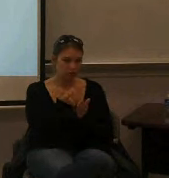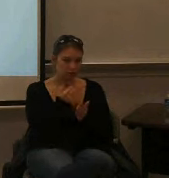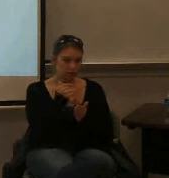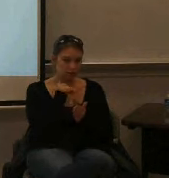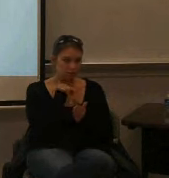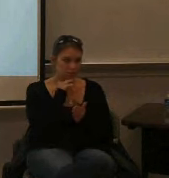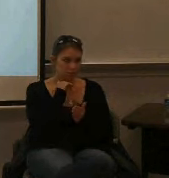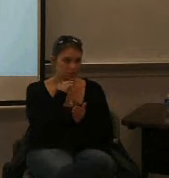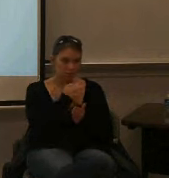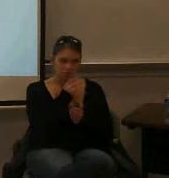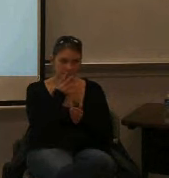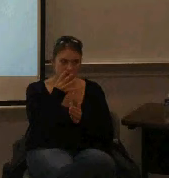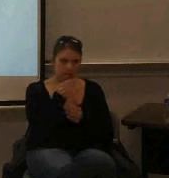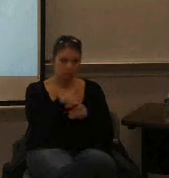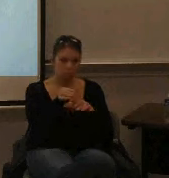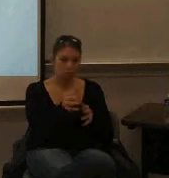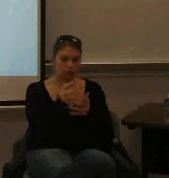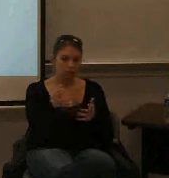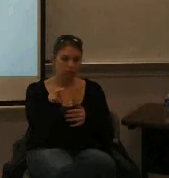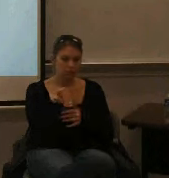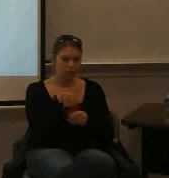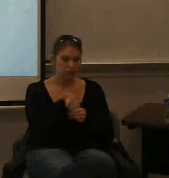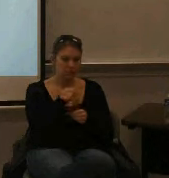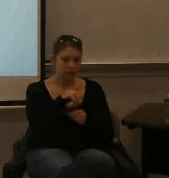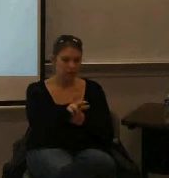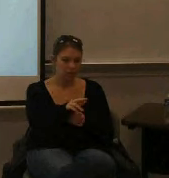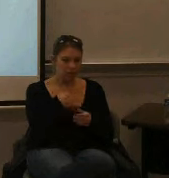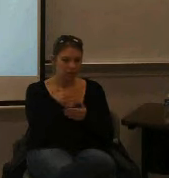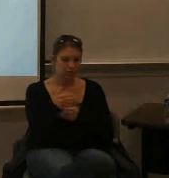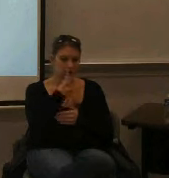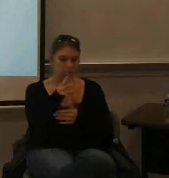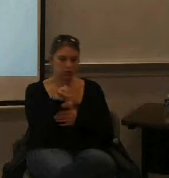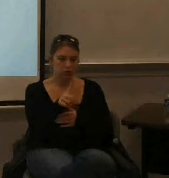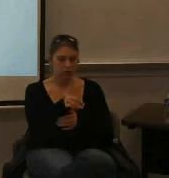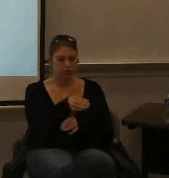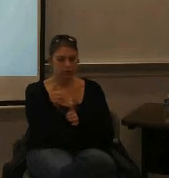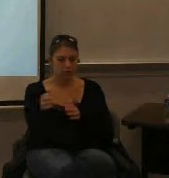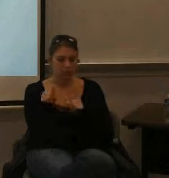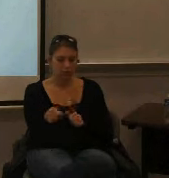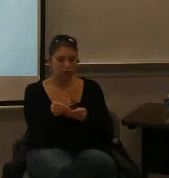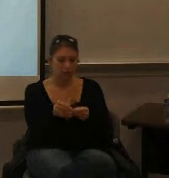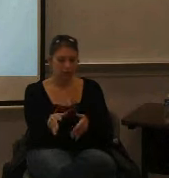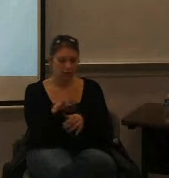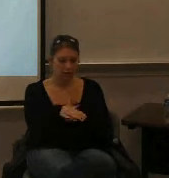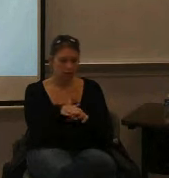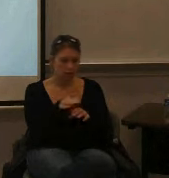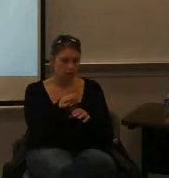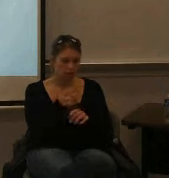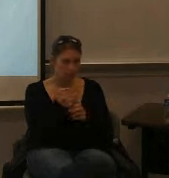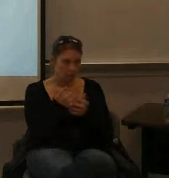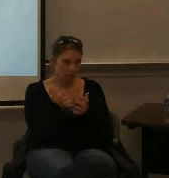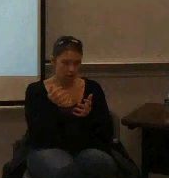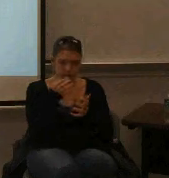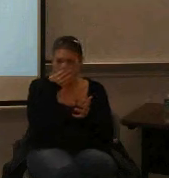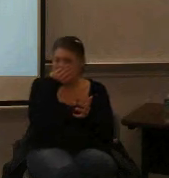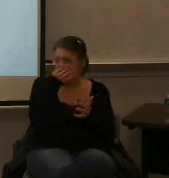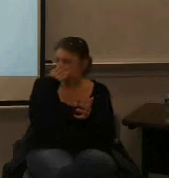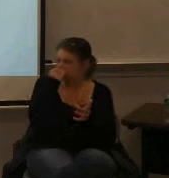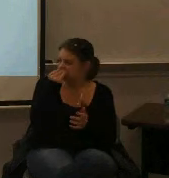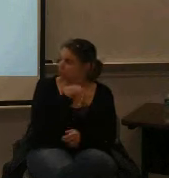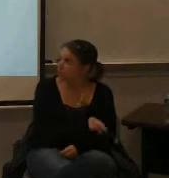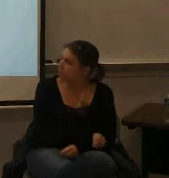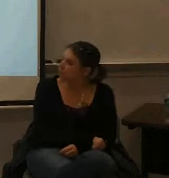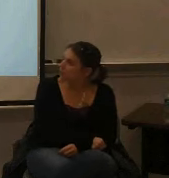pig farm that puts a lot of nitrogen in the air, and the next watershed over it could be dropping a lot on you in the